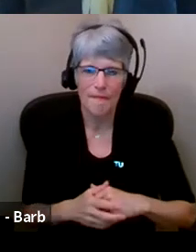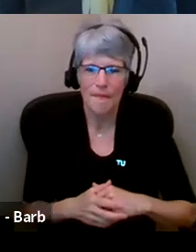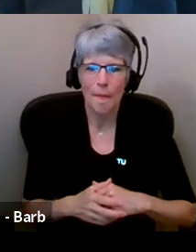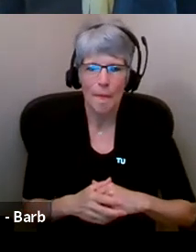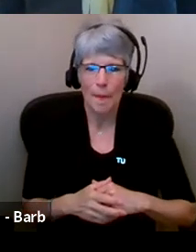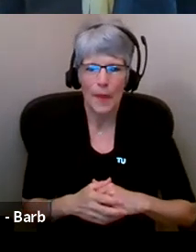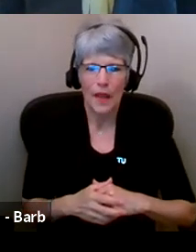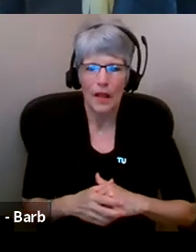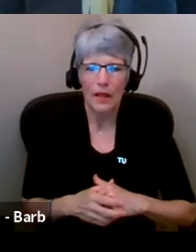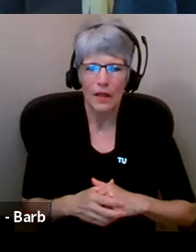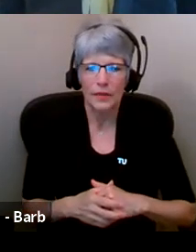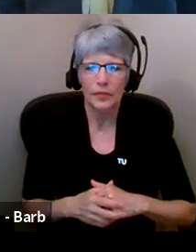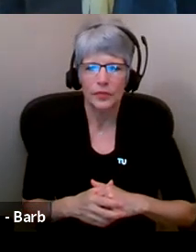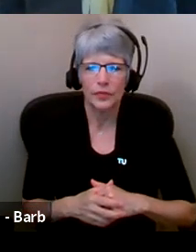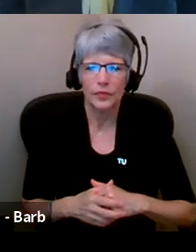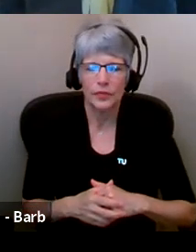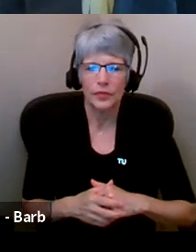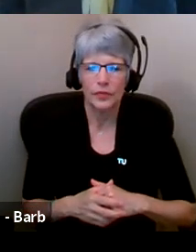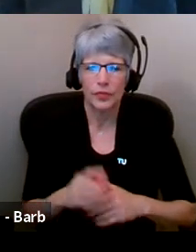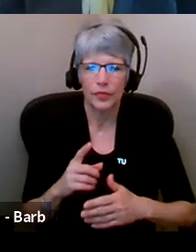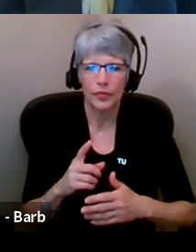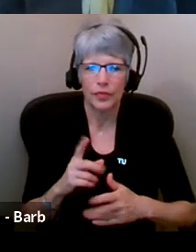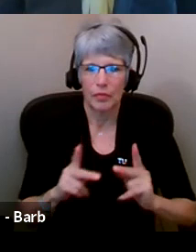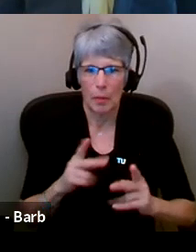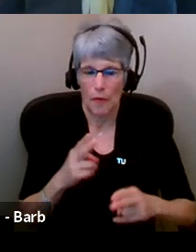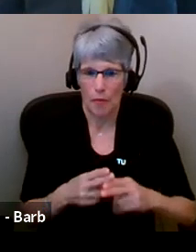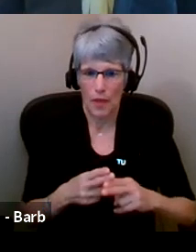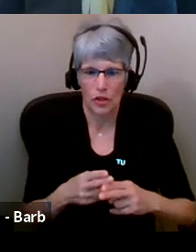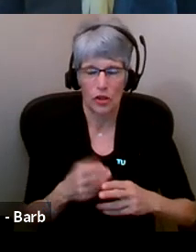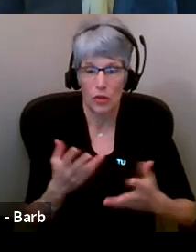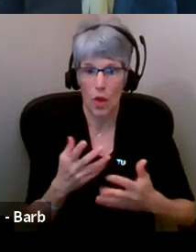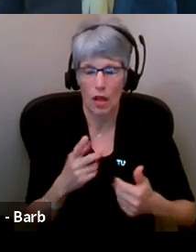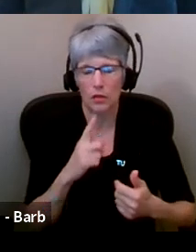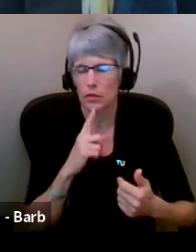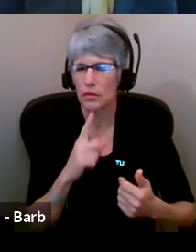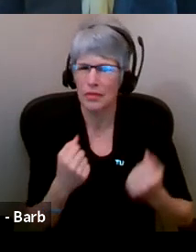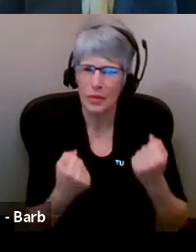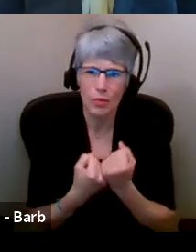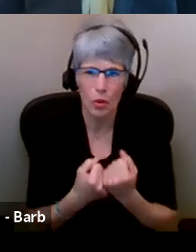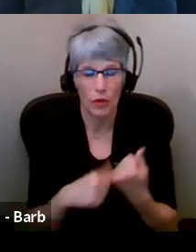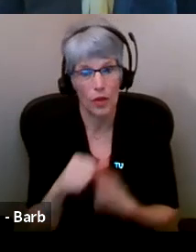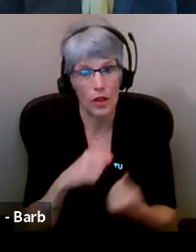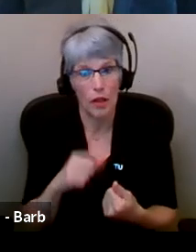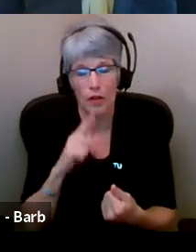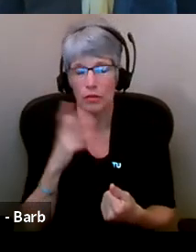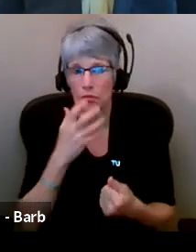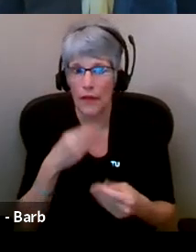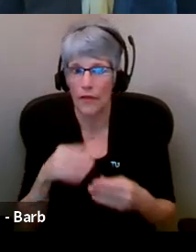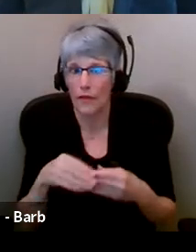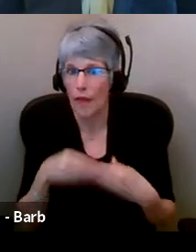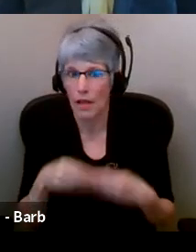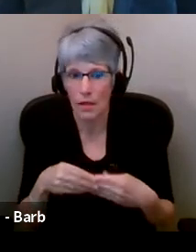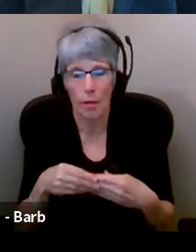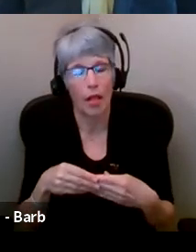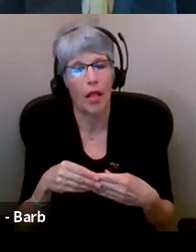The things that have been pointed out were the fact that we were so supportive of each other and so flexible. We asked people to do things and